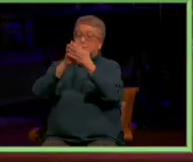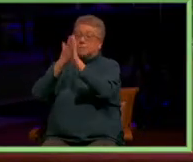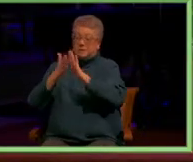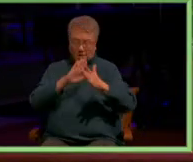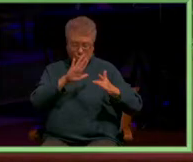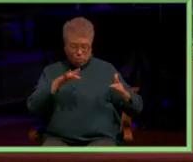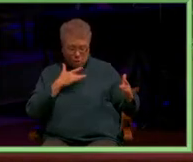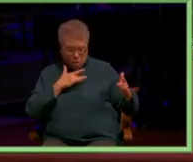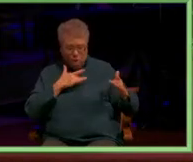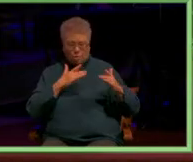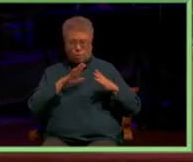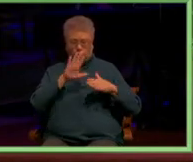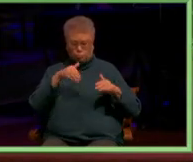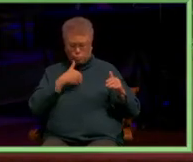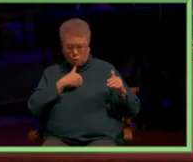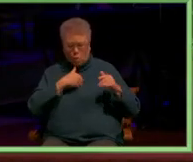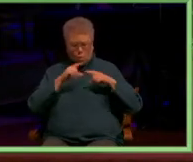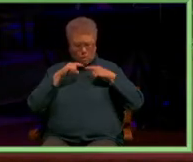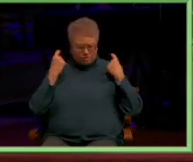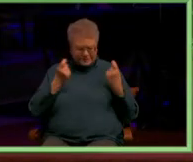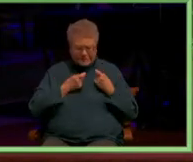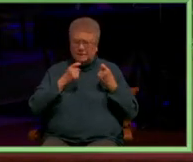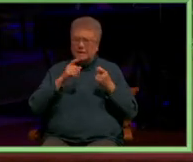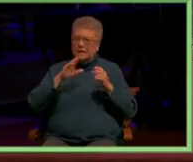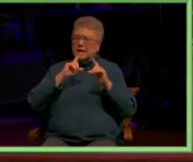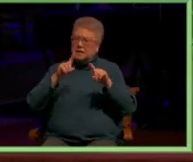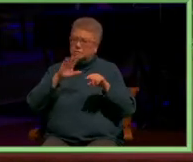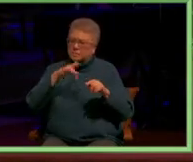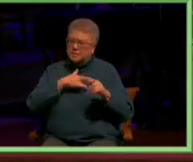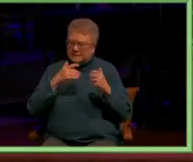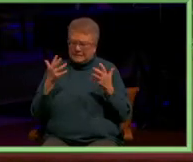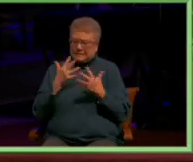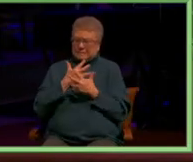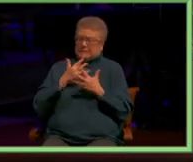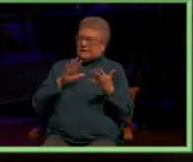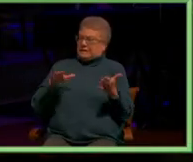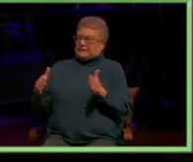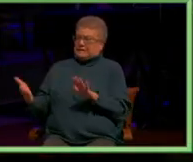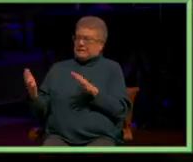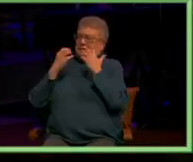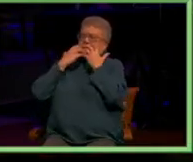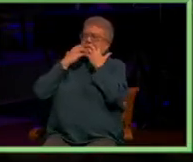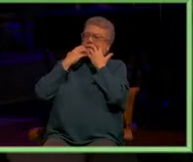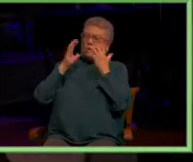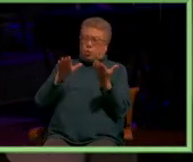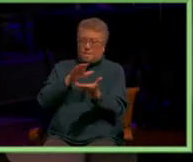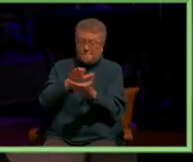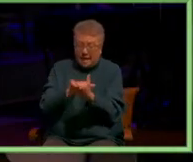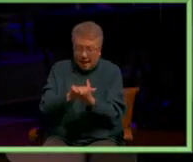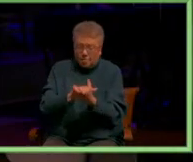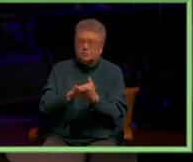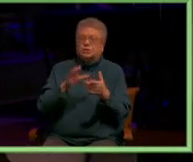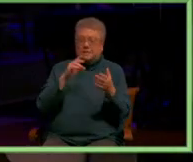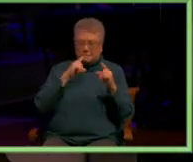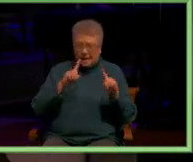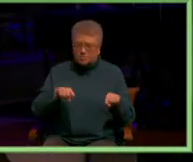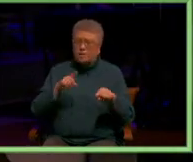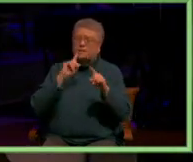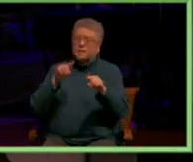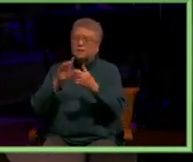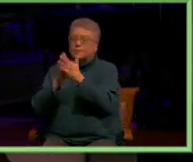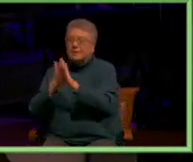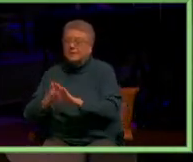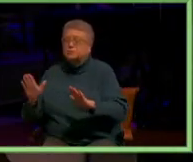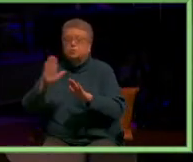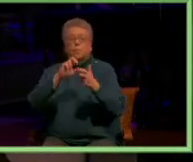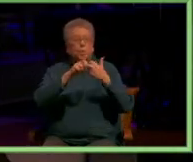soul, in your sin dilemma. He's the answer to peace when you fear death. He's the answer to peace in your marriage. He's the answer to peace in your home. He's the answer to peace